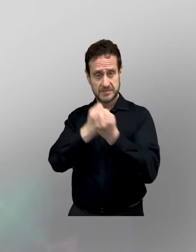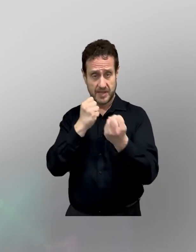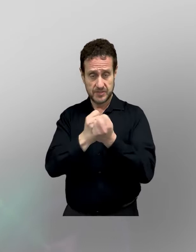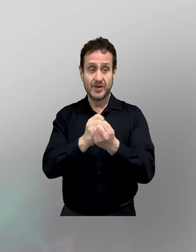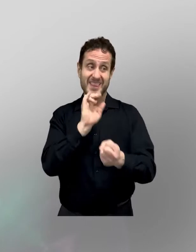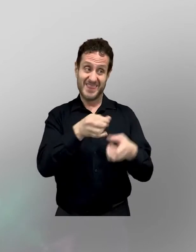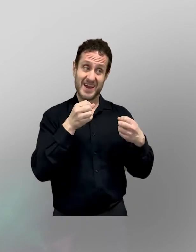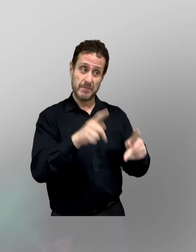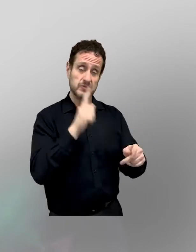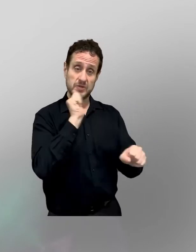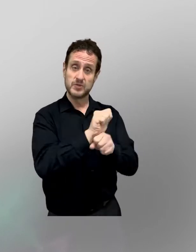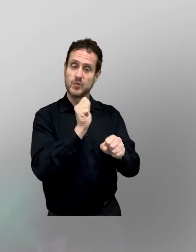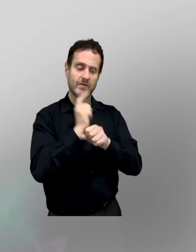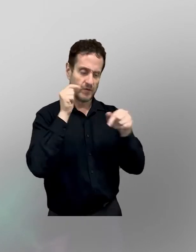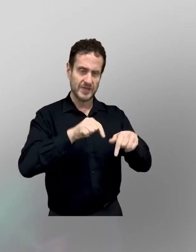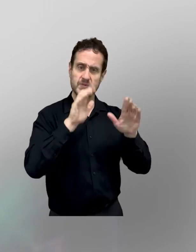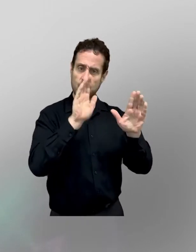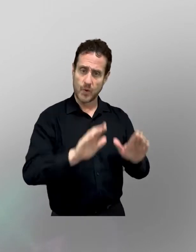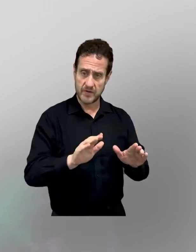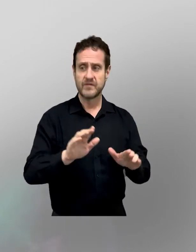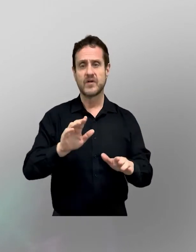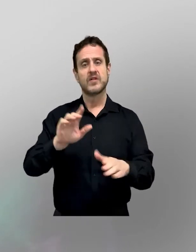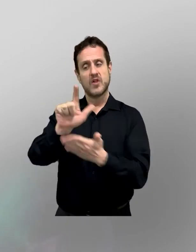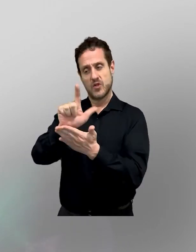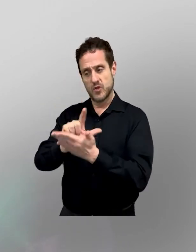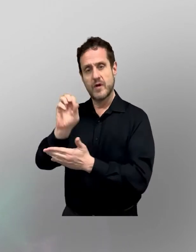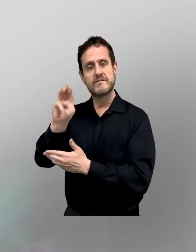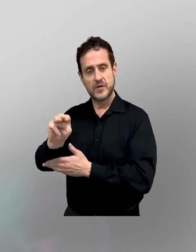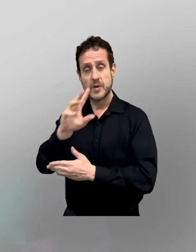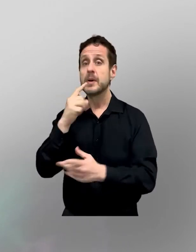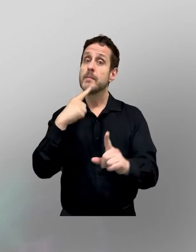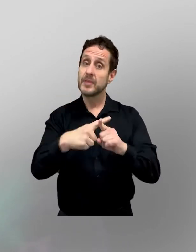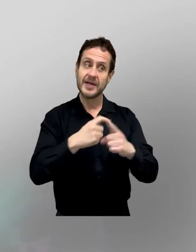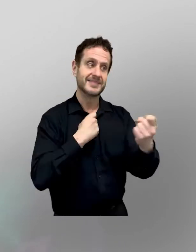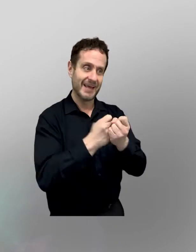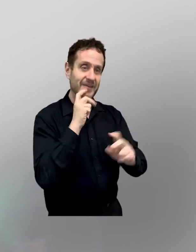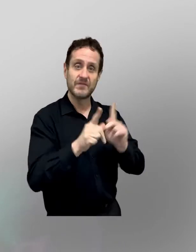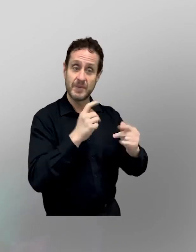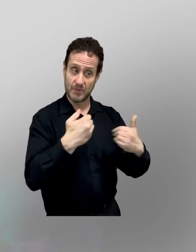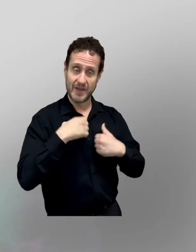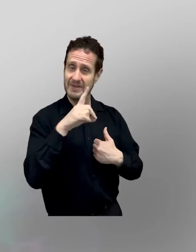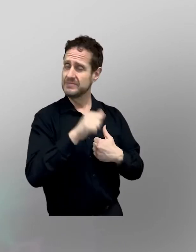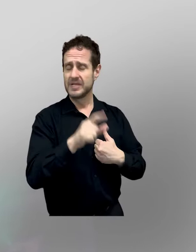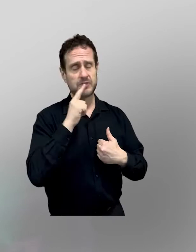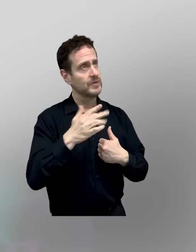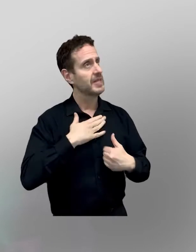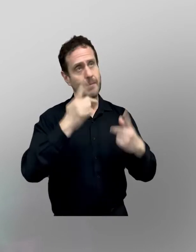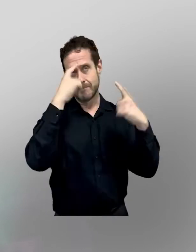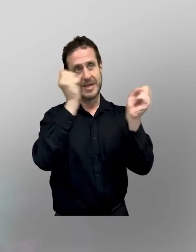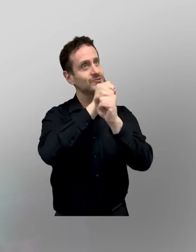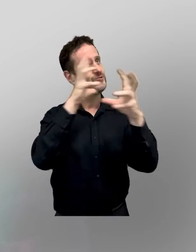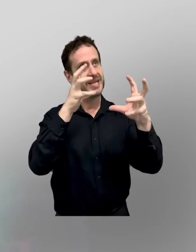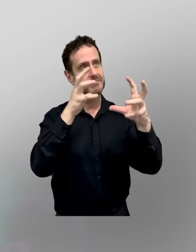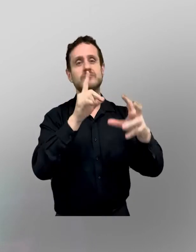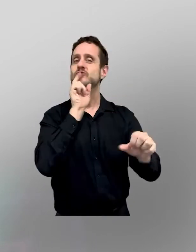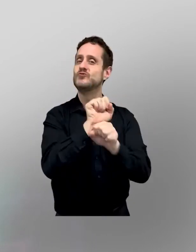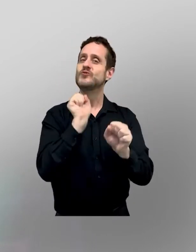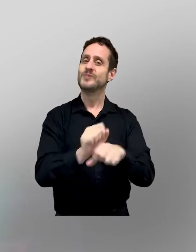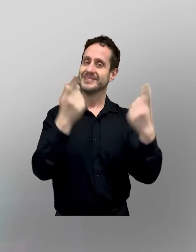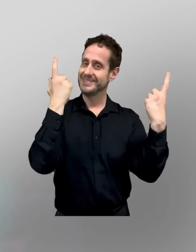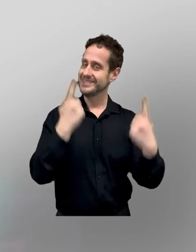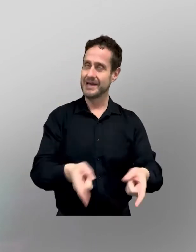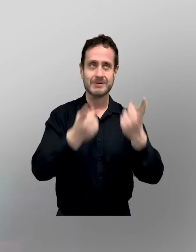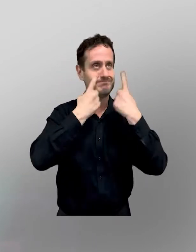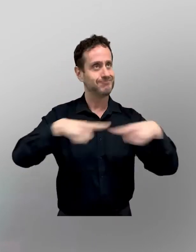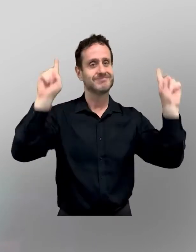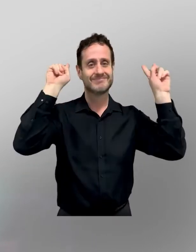so having the opportunity to, work at this great firm and advocate for individuals with disabilities is truly